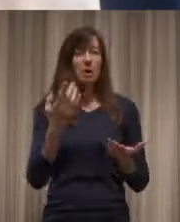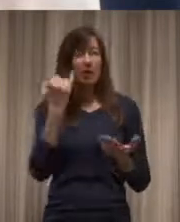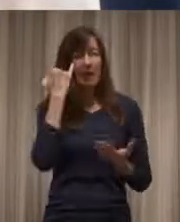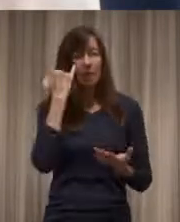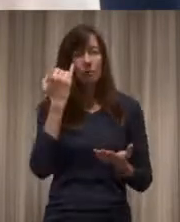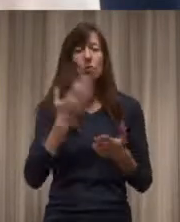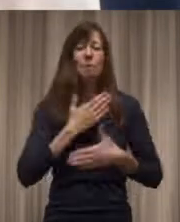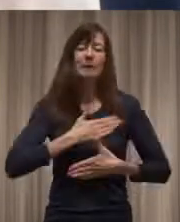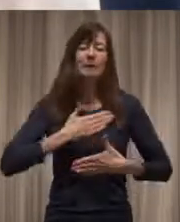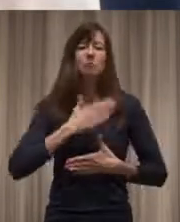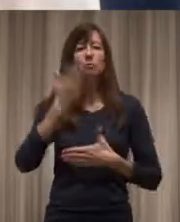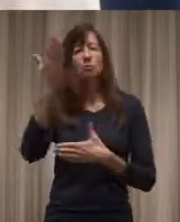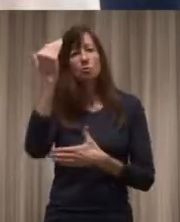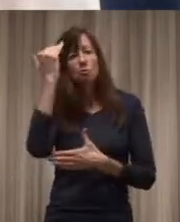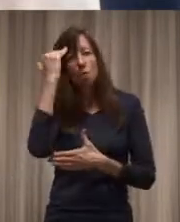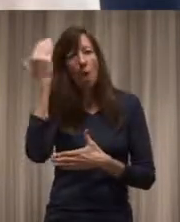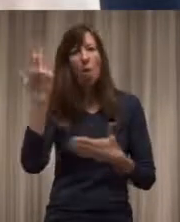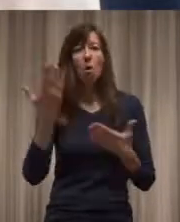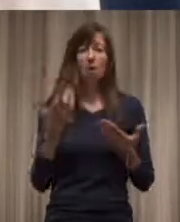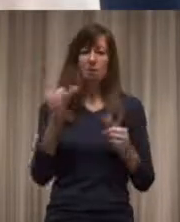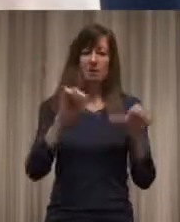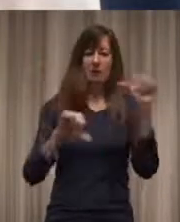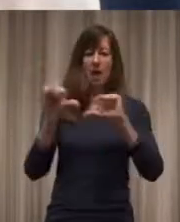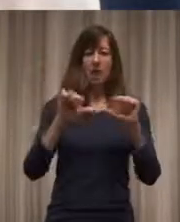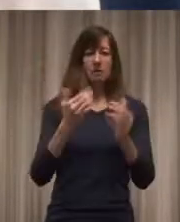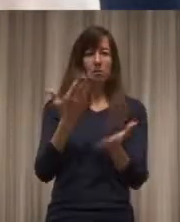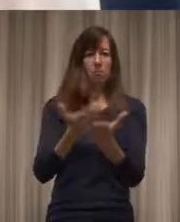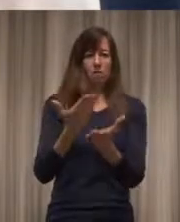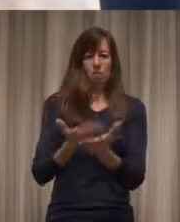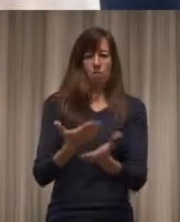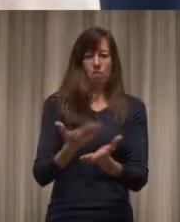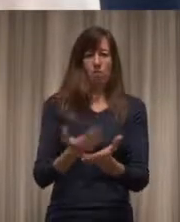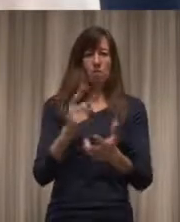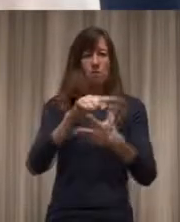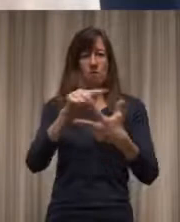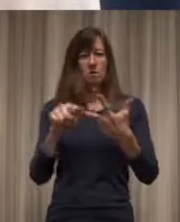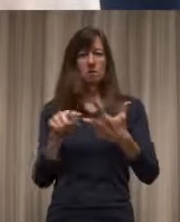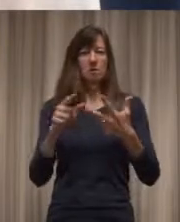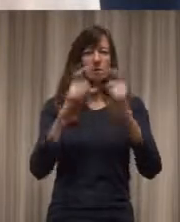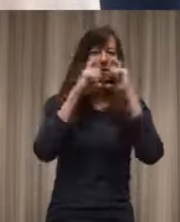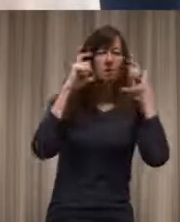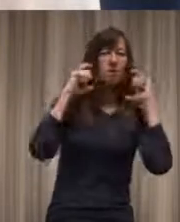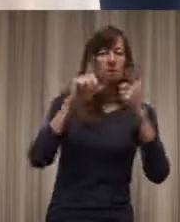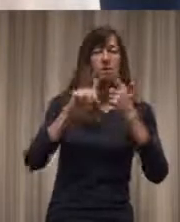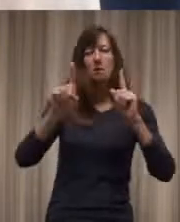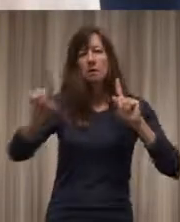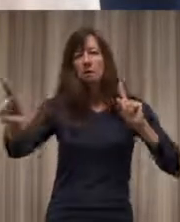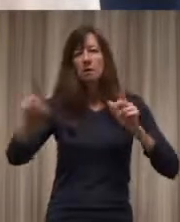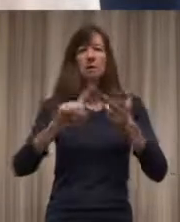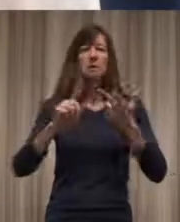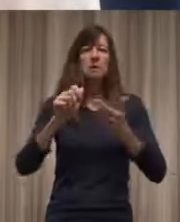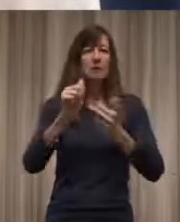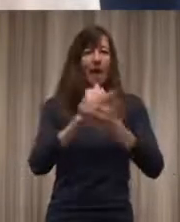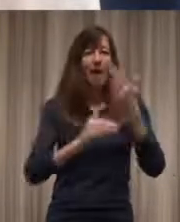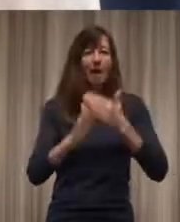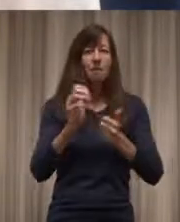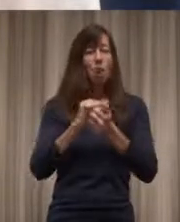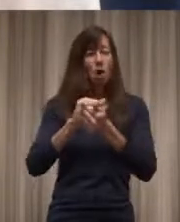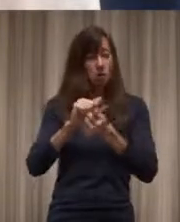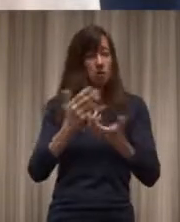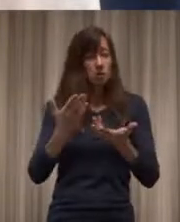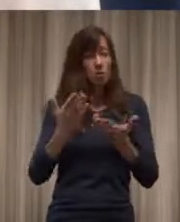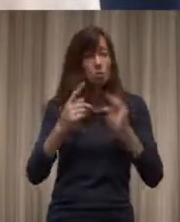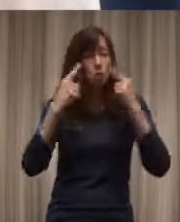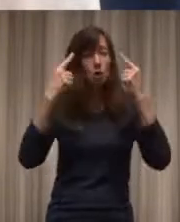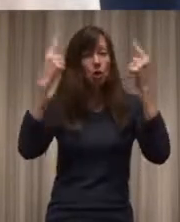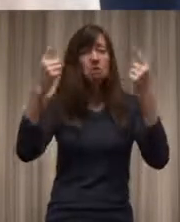and let's get out of this second wave, and let's focus on the more encouraging side of the update, which I'm about to talk about, which